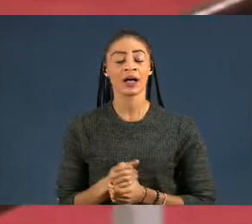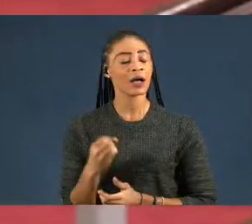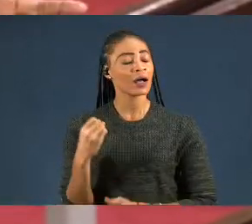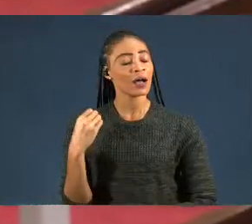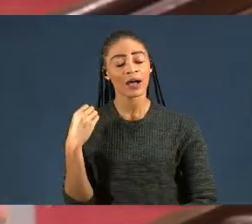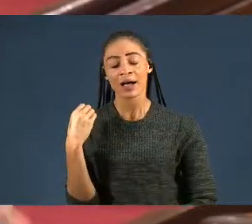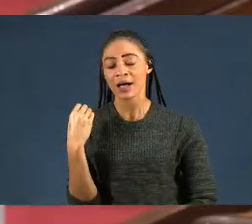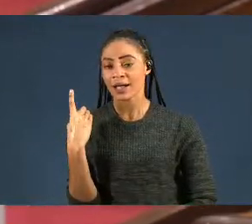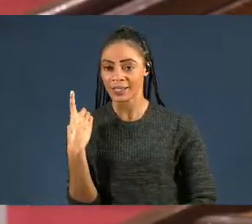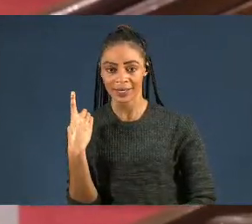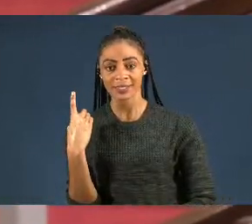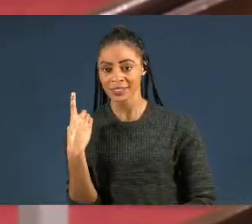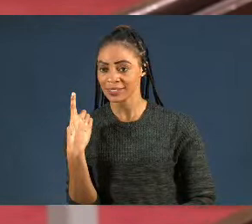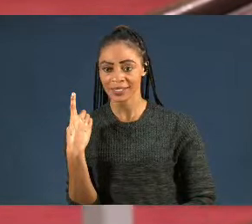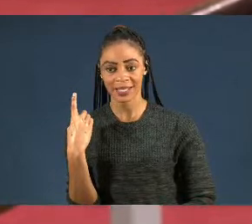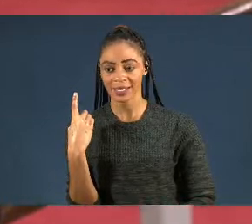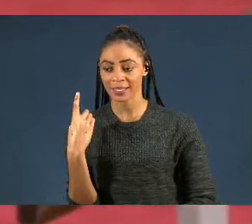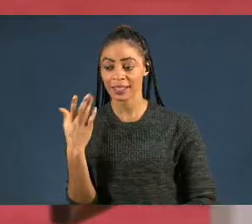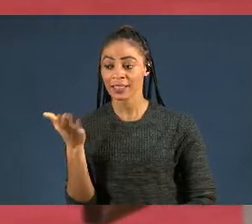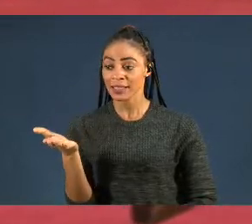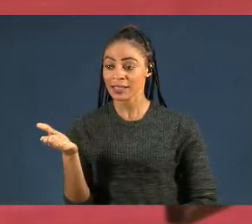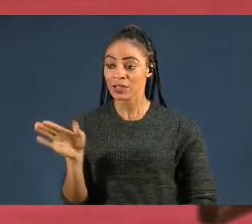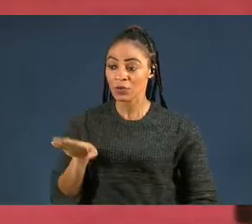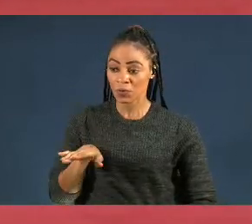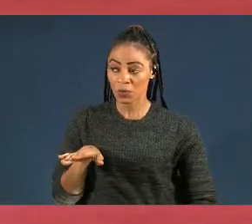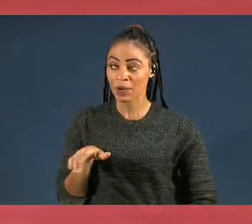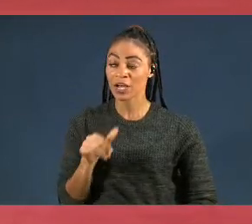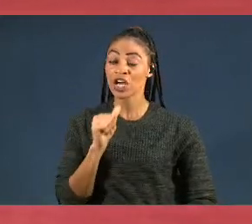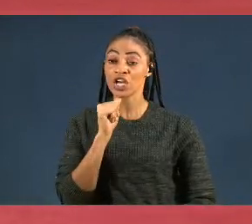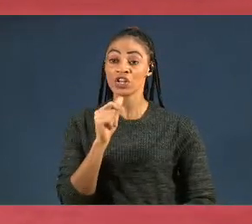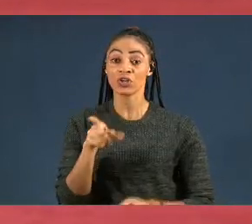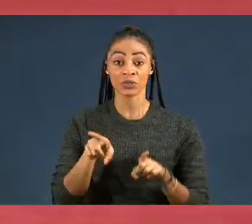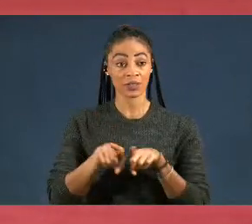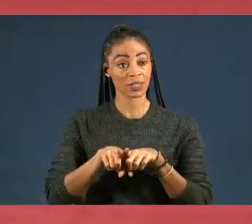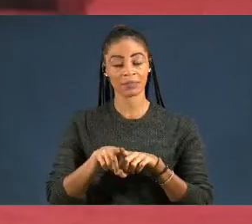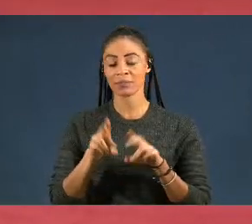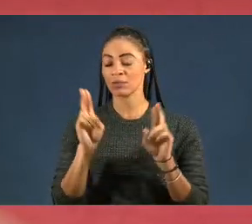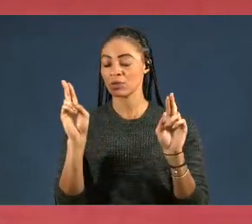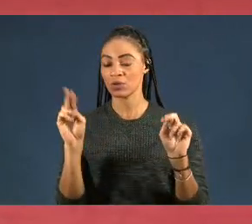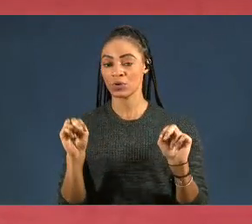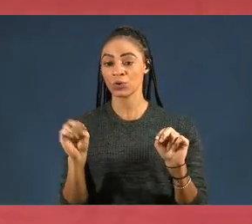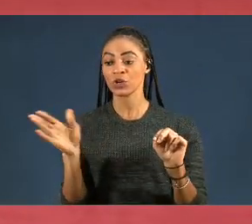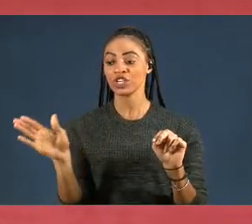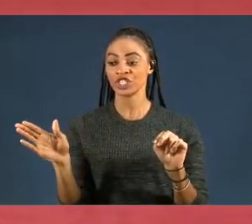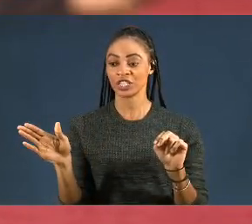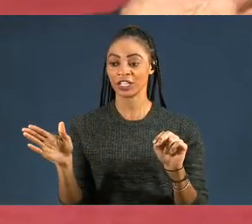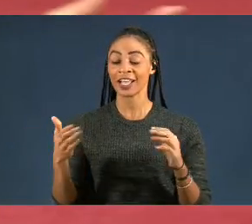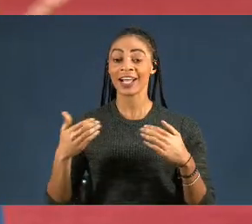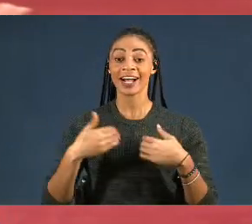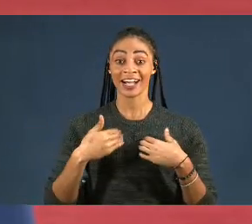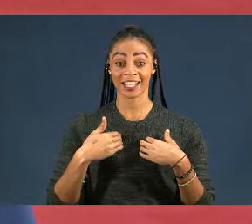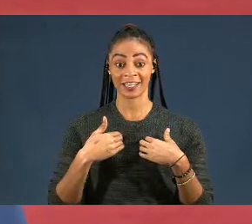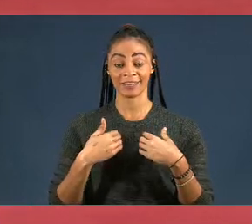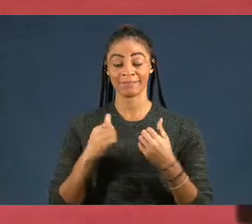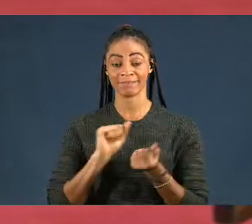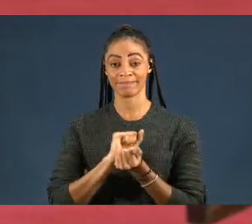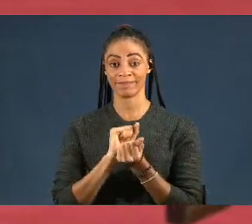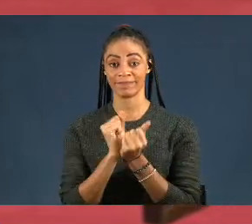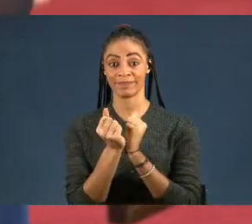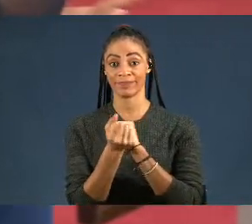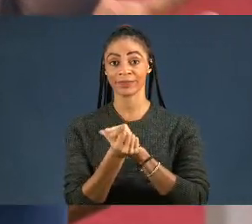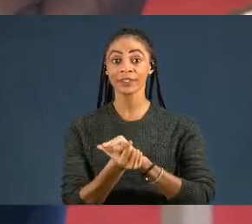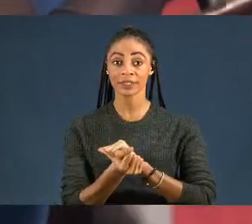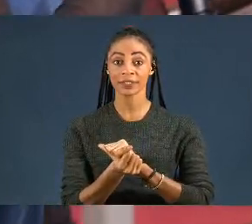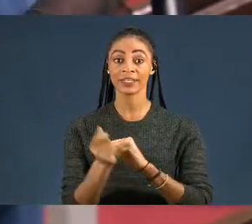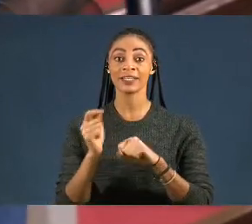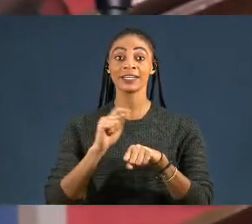who is pouring this was not the same woman they knew. She had already received an encounter with Jesus, and she had changed. So